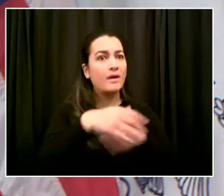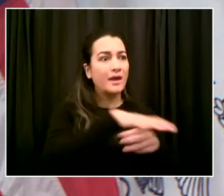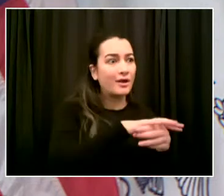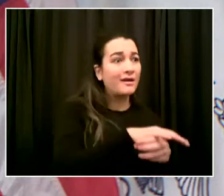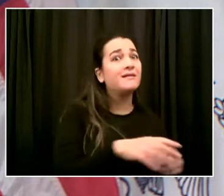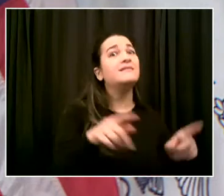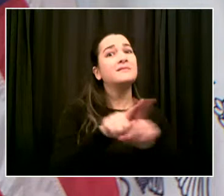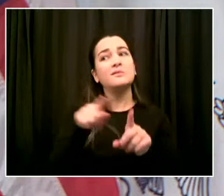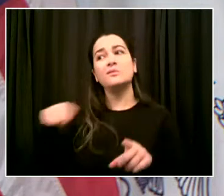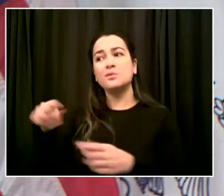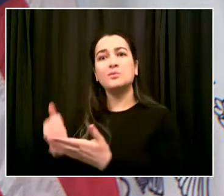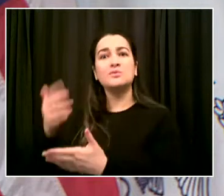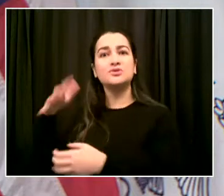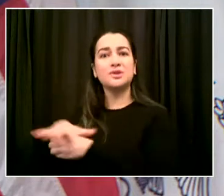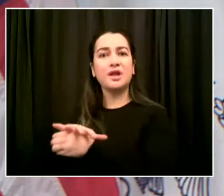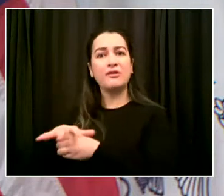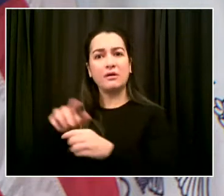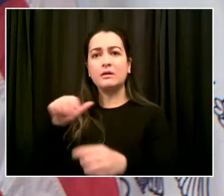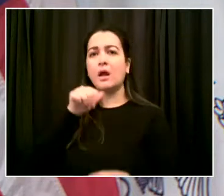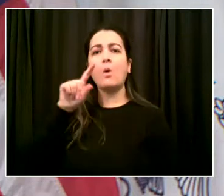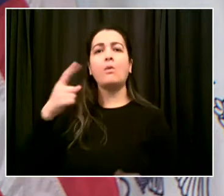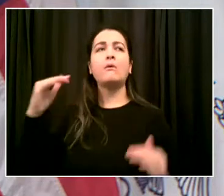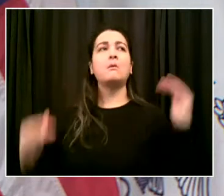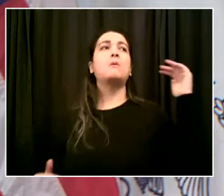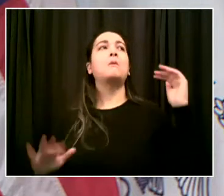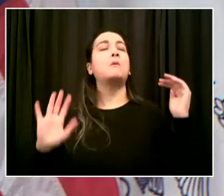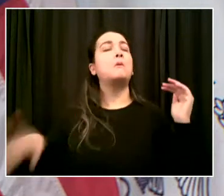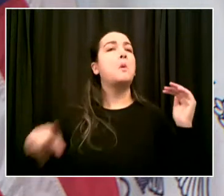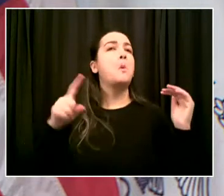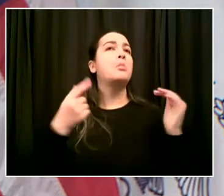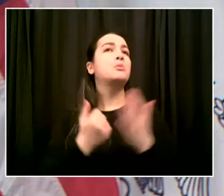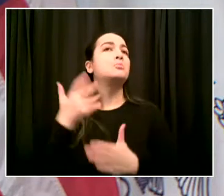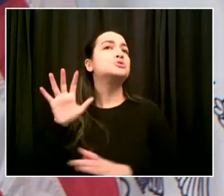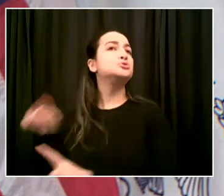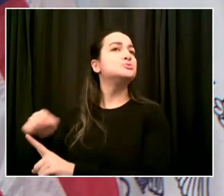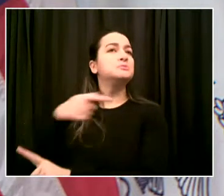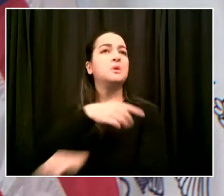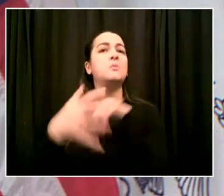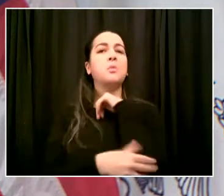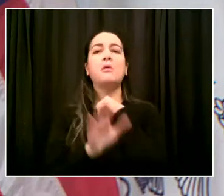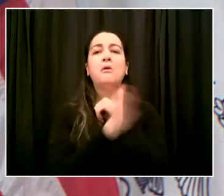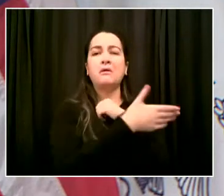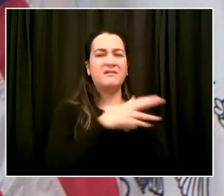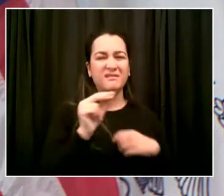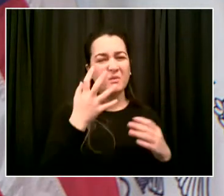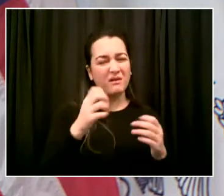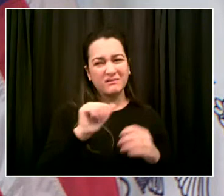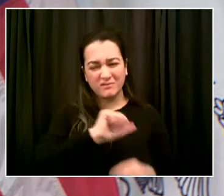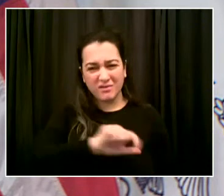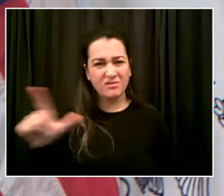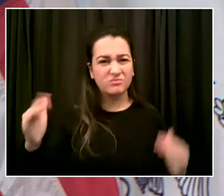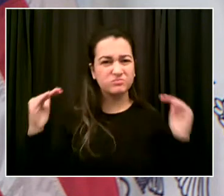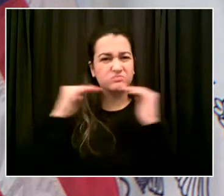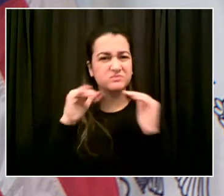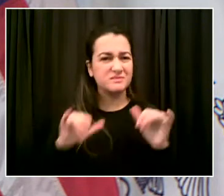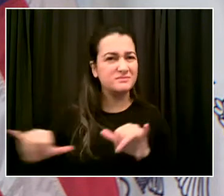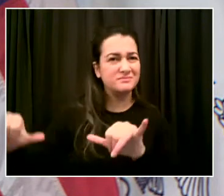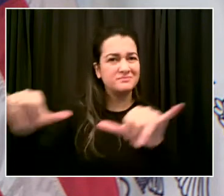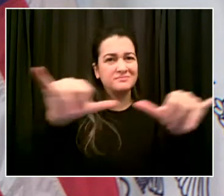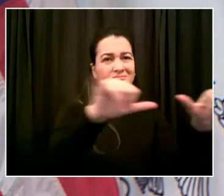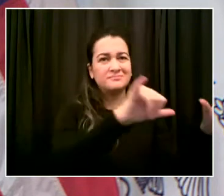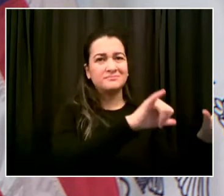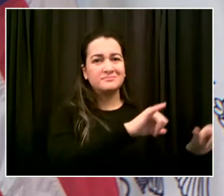open restaurants, and that work begins with listening to the communities and the advocates who live in them,